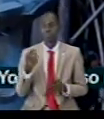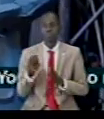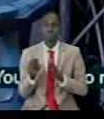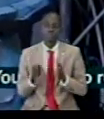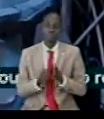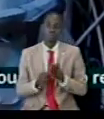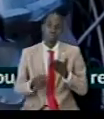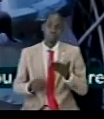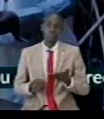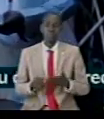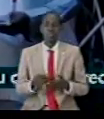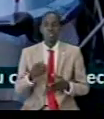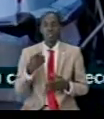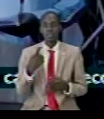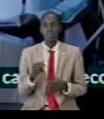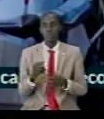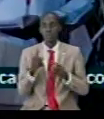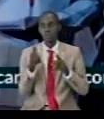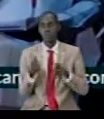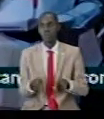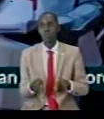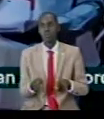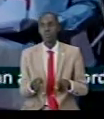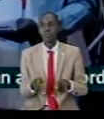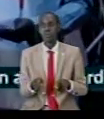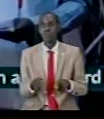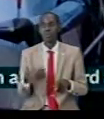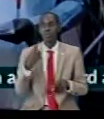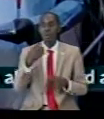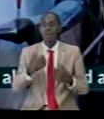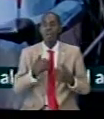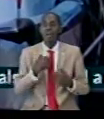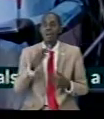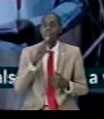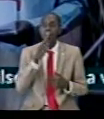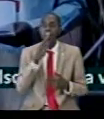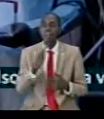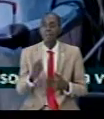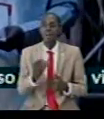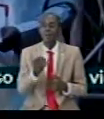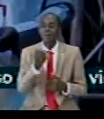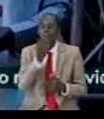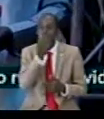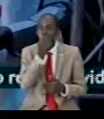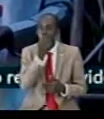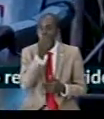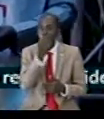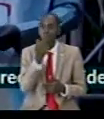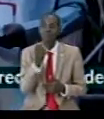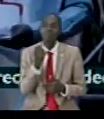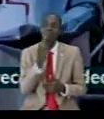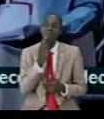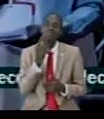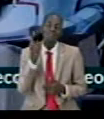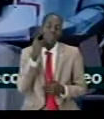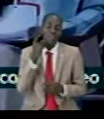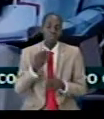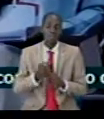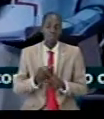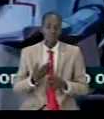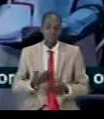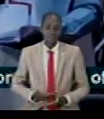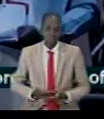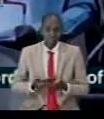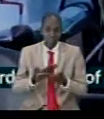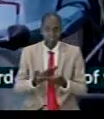person who has been dumb from birth, couldn't express himself, but the Lord